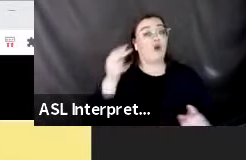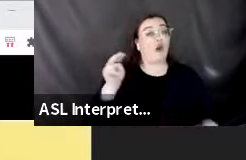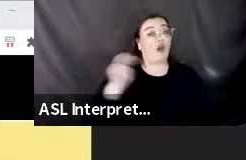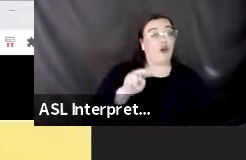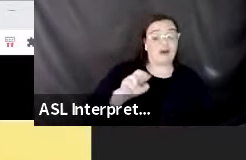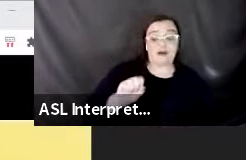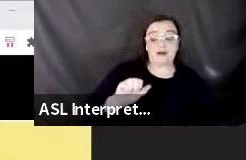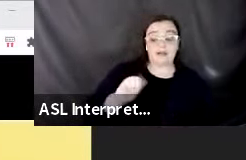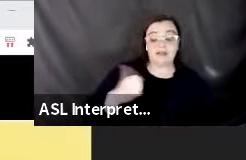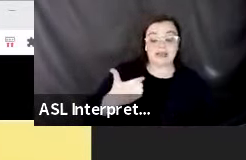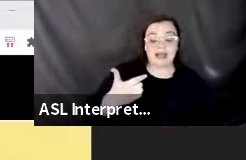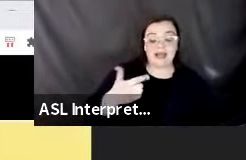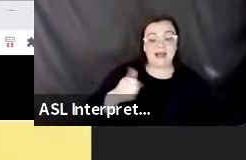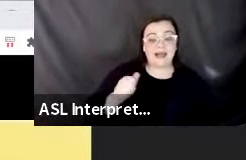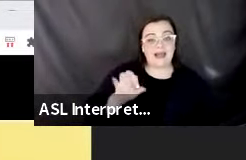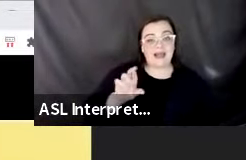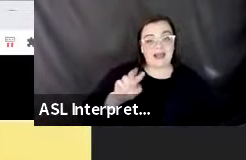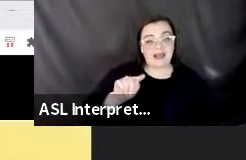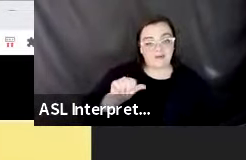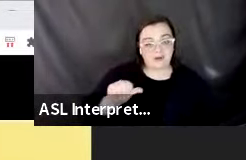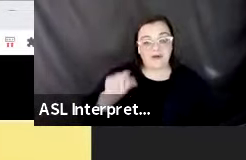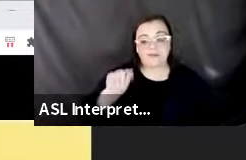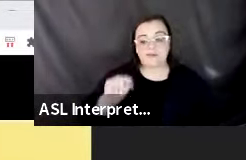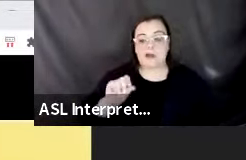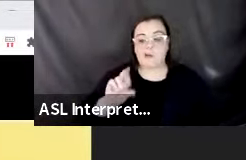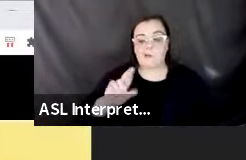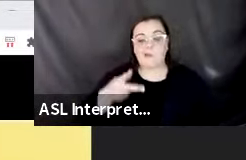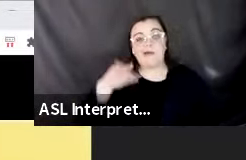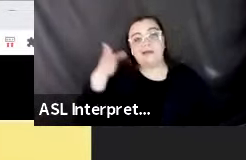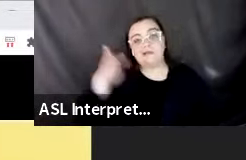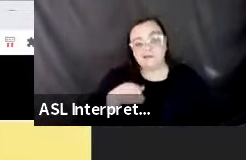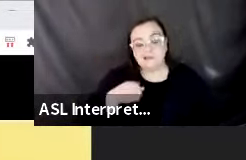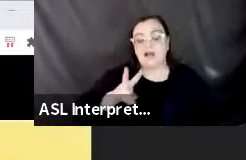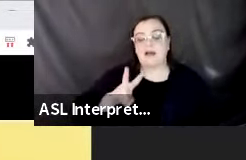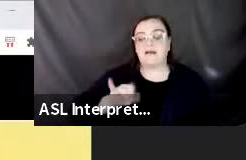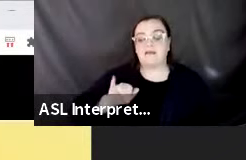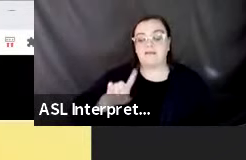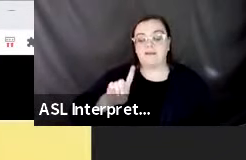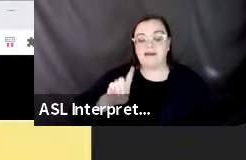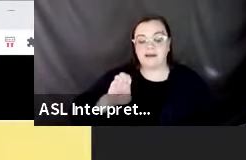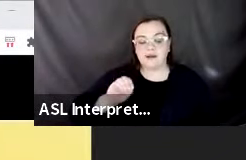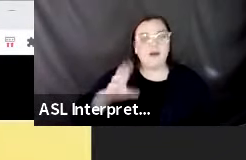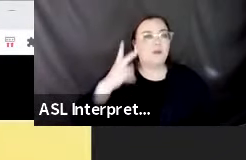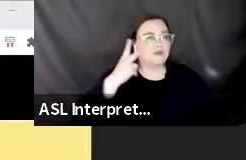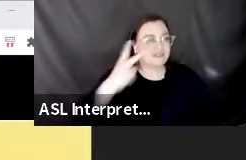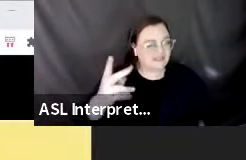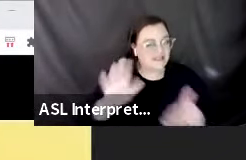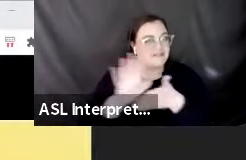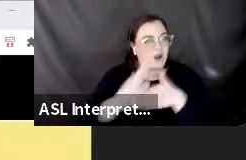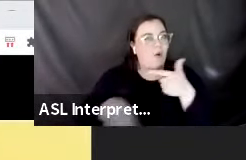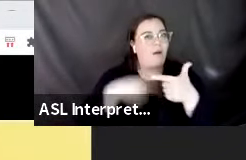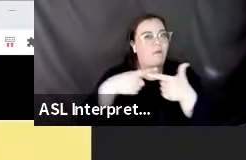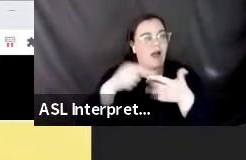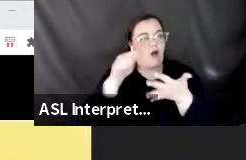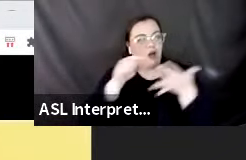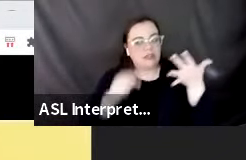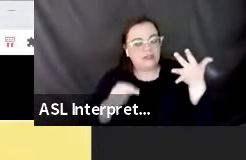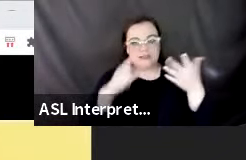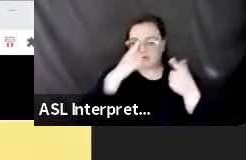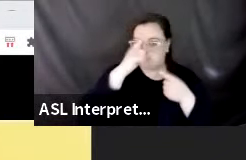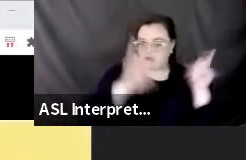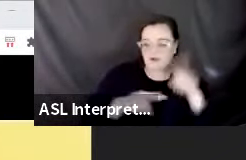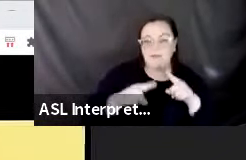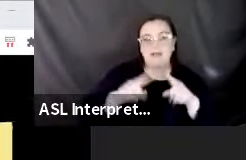SAG-AFTRA.org/videos and you click on commercials, you'll see a video about the upfront packages, about the influencer agreement. There's a lot of